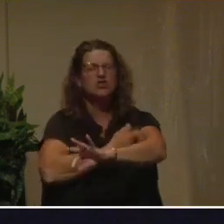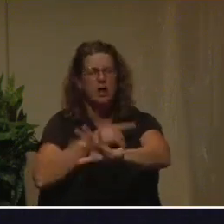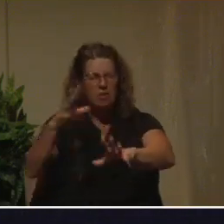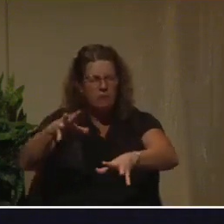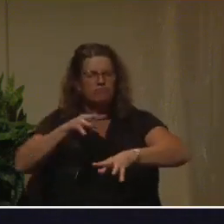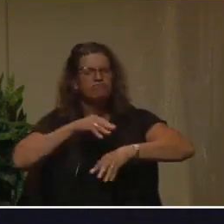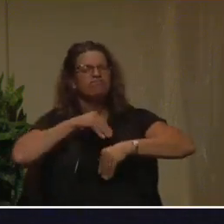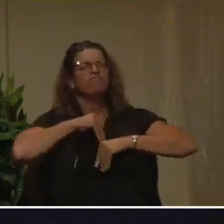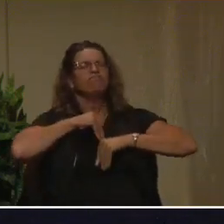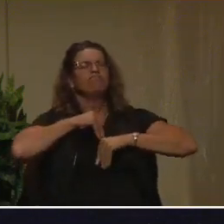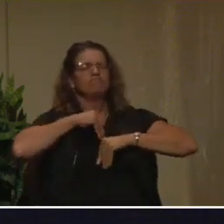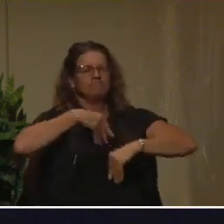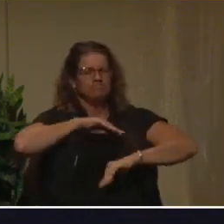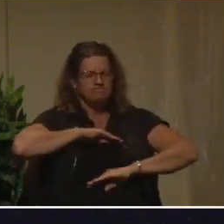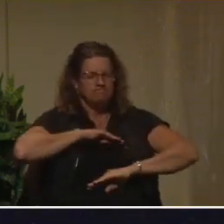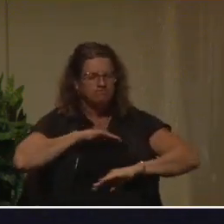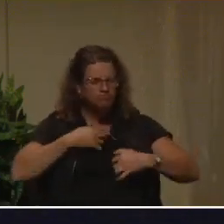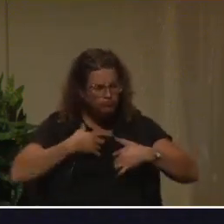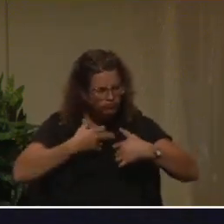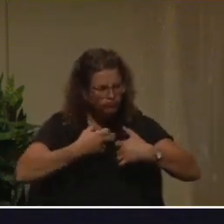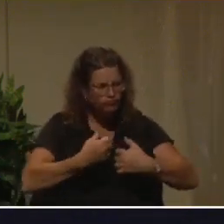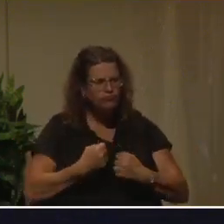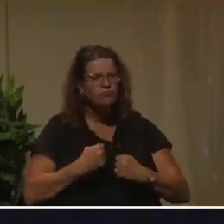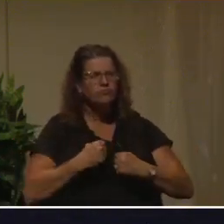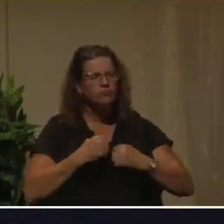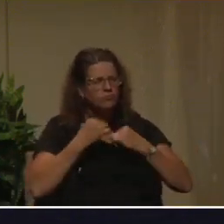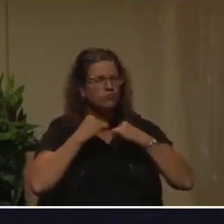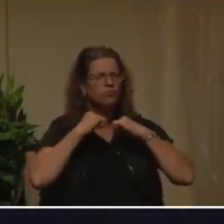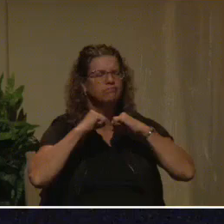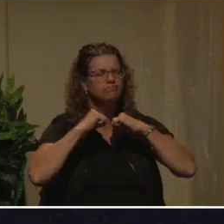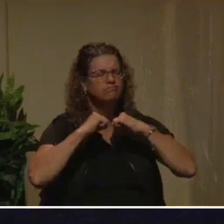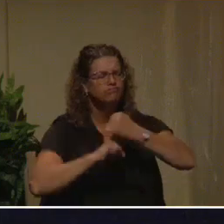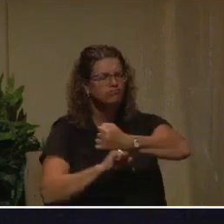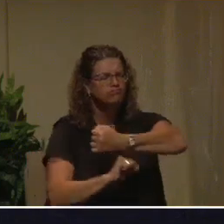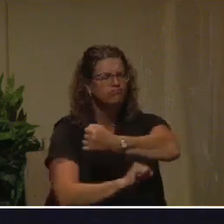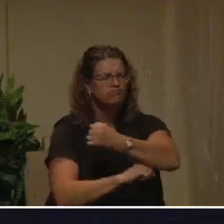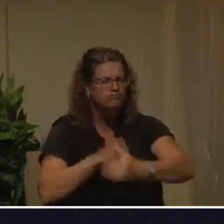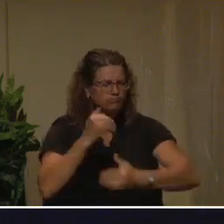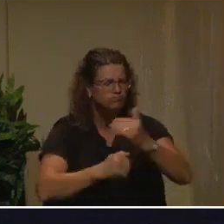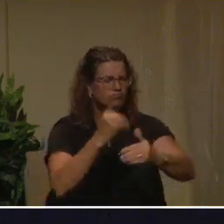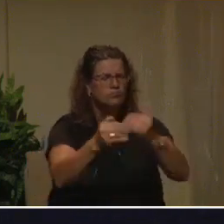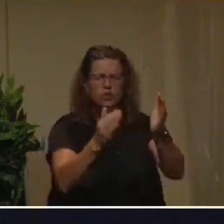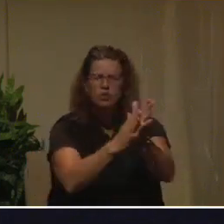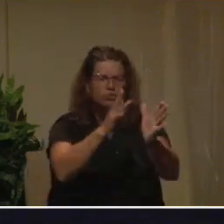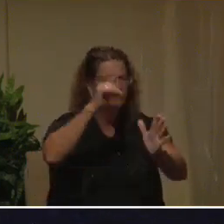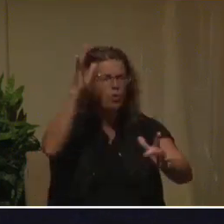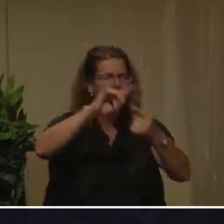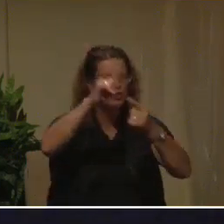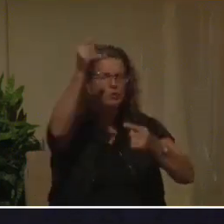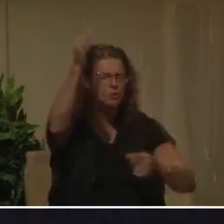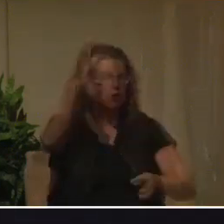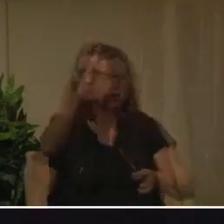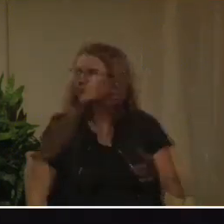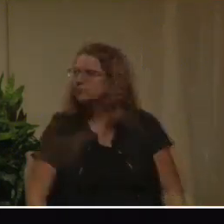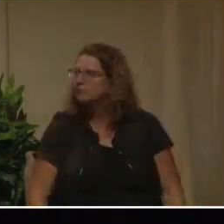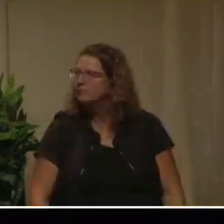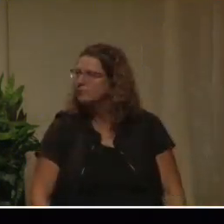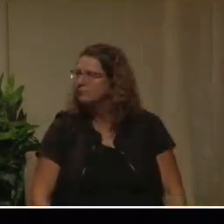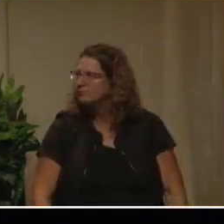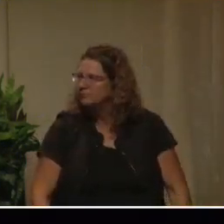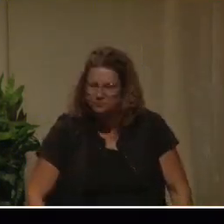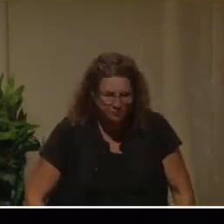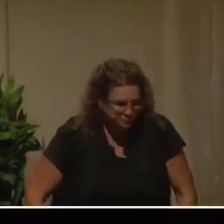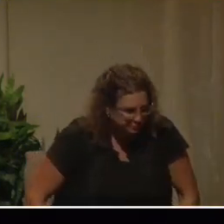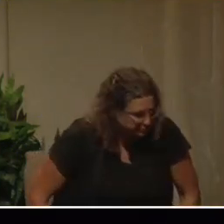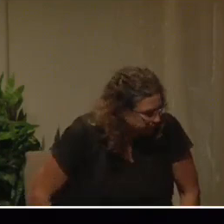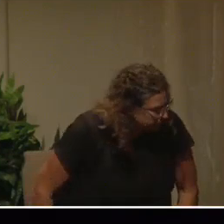with. Glory to you, God. It's in Jesus' name we pray. Amen.